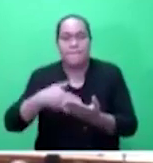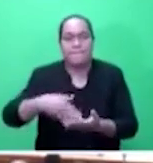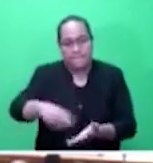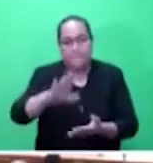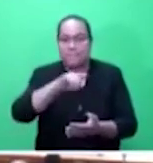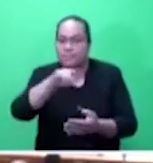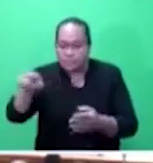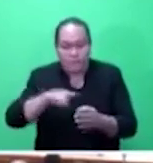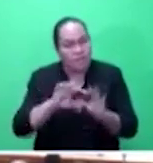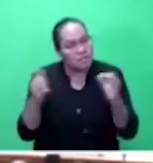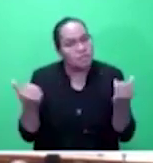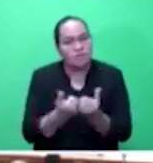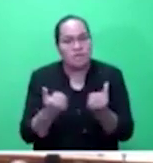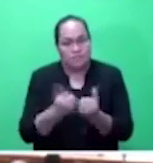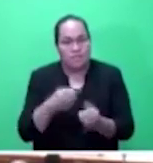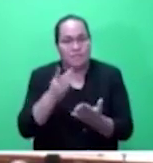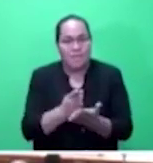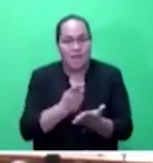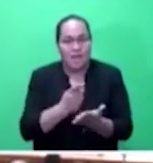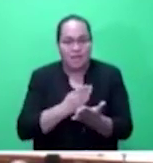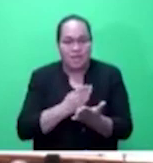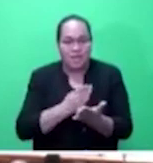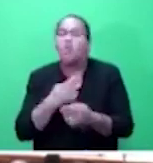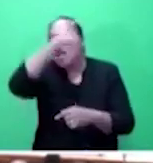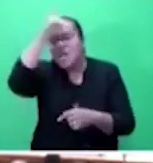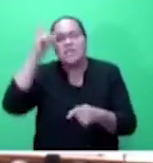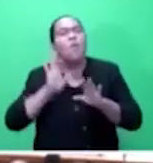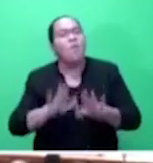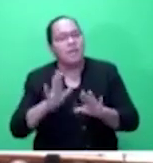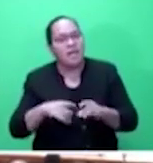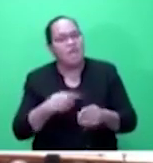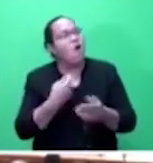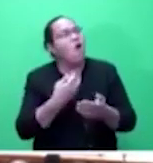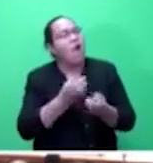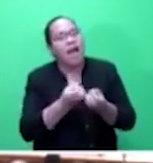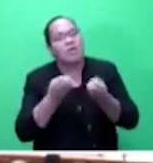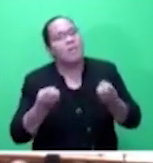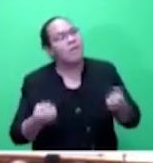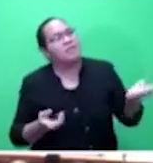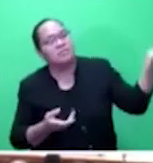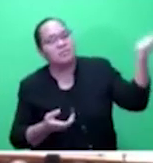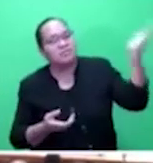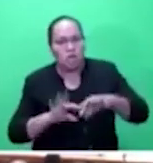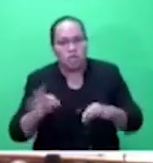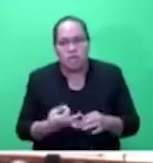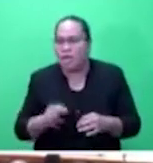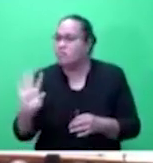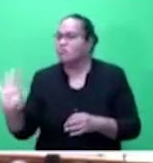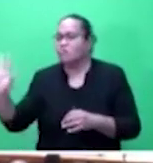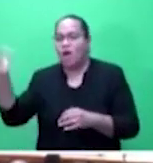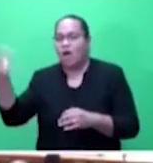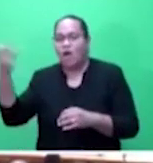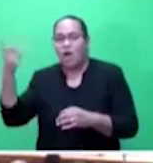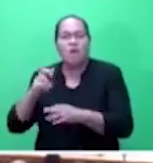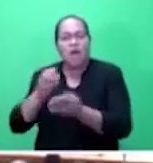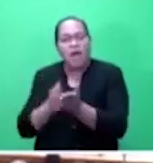resounding consensus. For the nurses who are awaiting supplies, for the families awaiting FNPF assistance to pay their bills, for